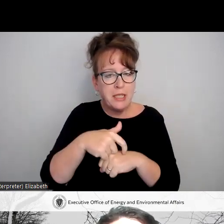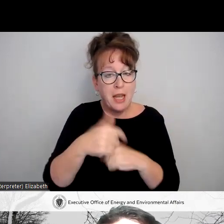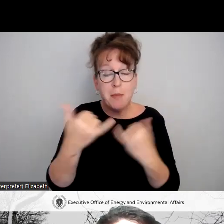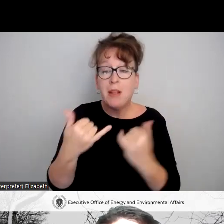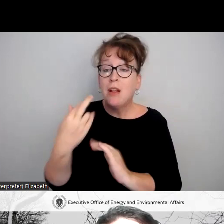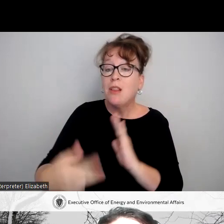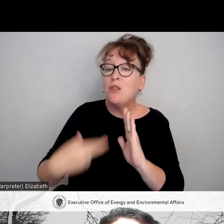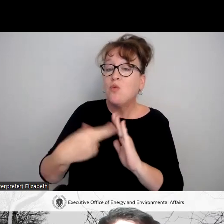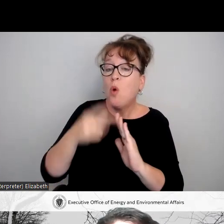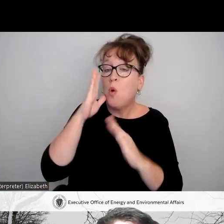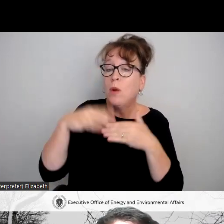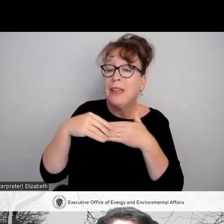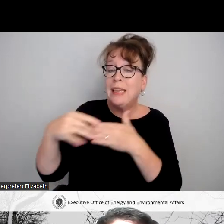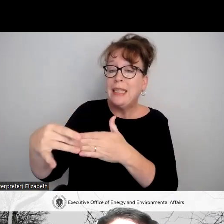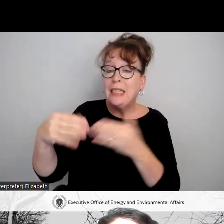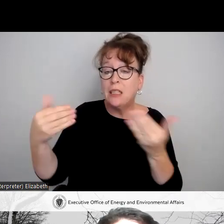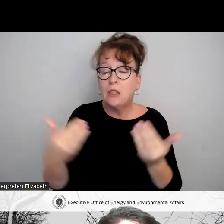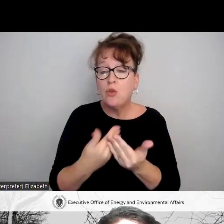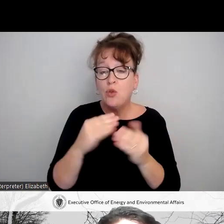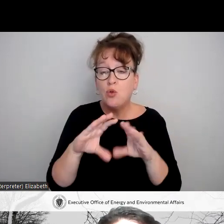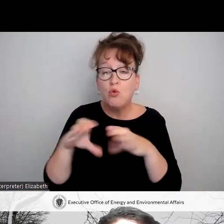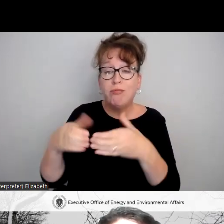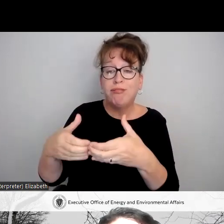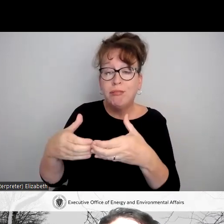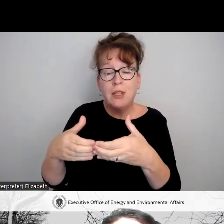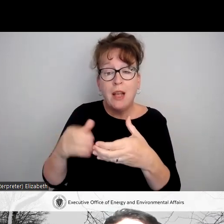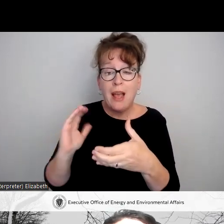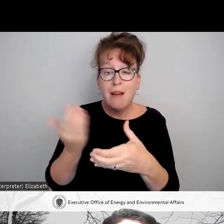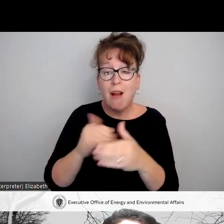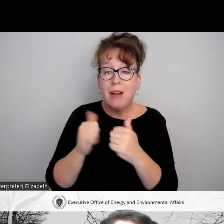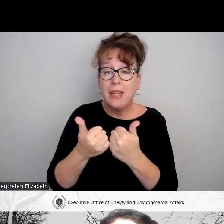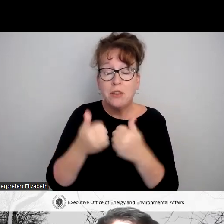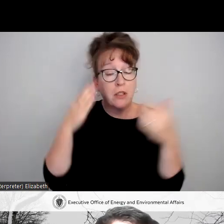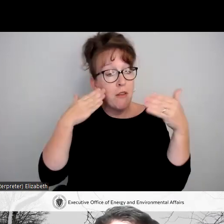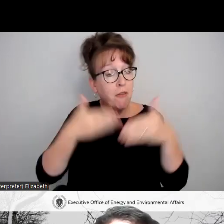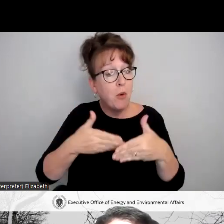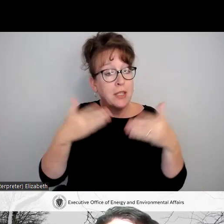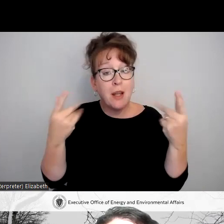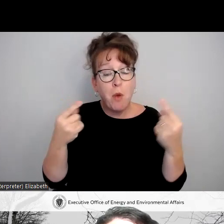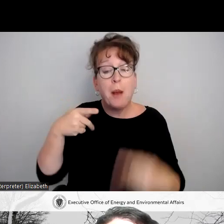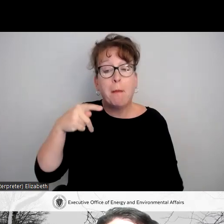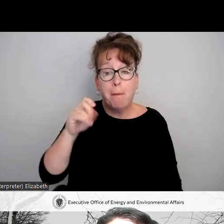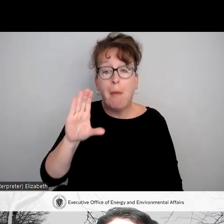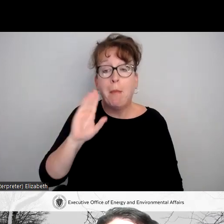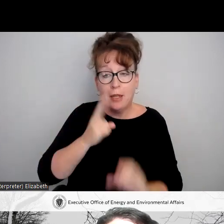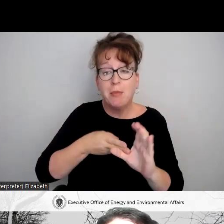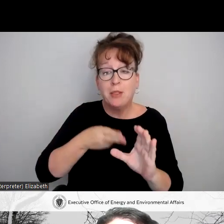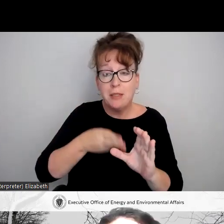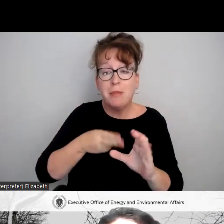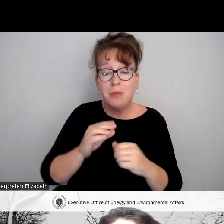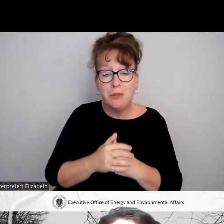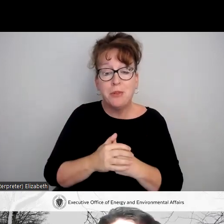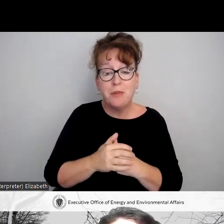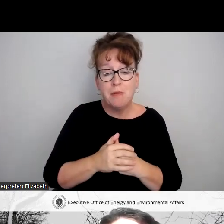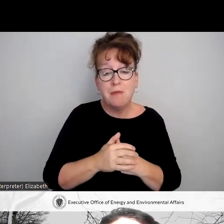new division at the agency really focused on public participation. So